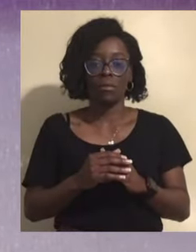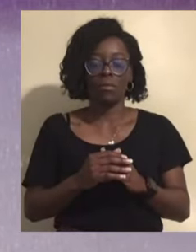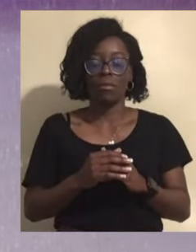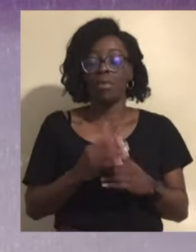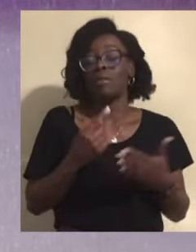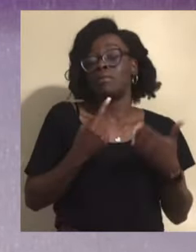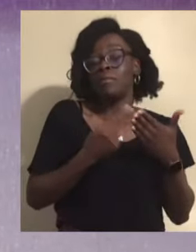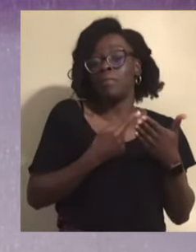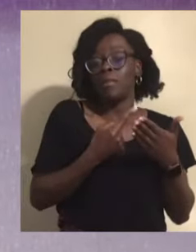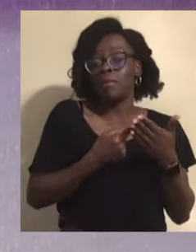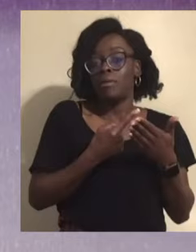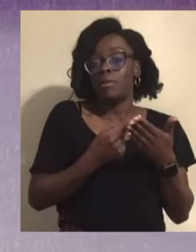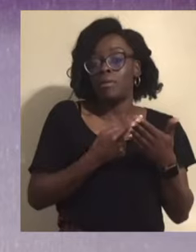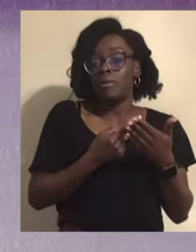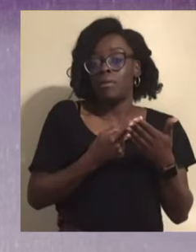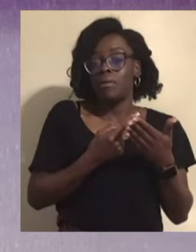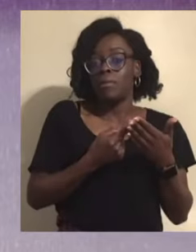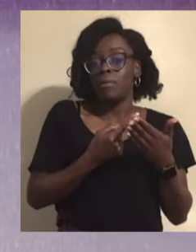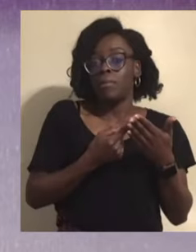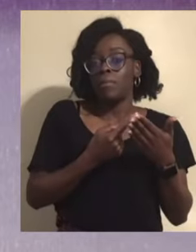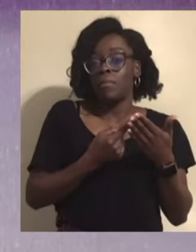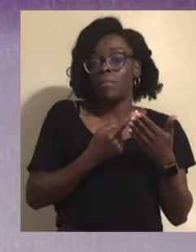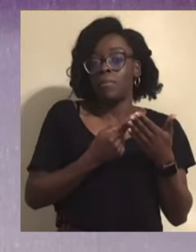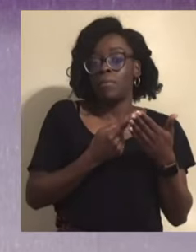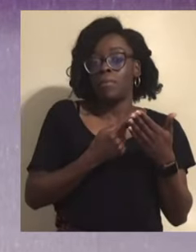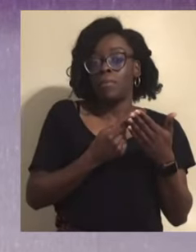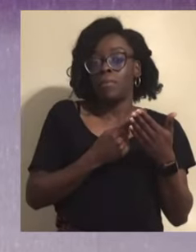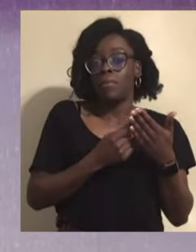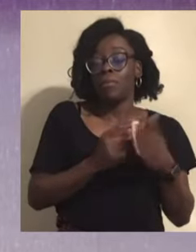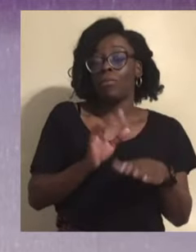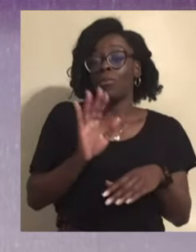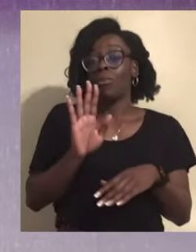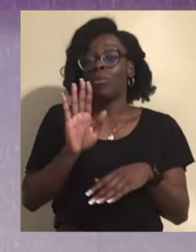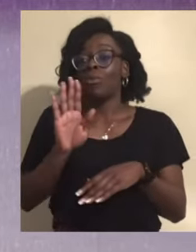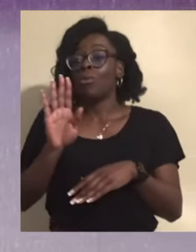didn't line up with your input.